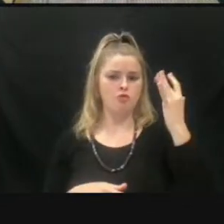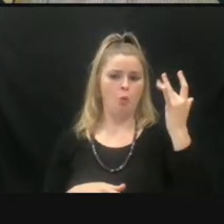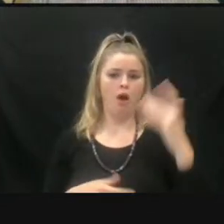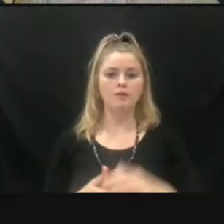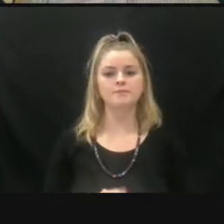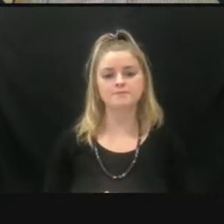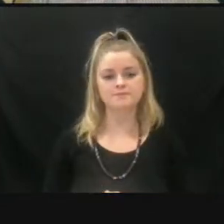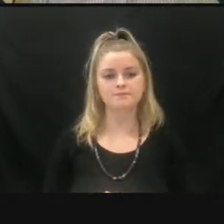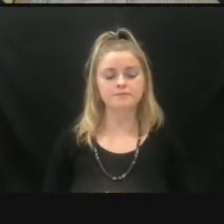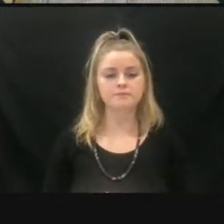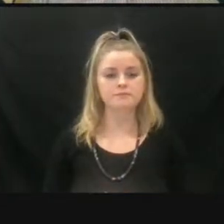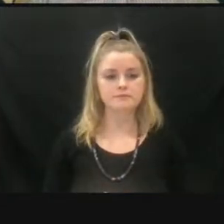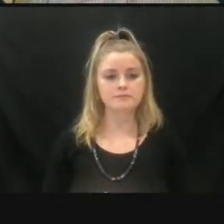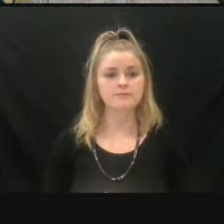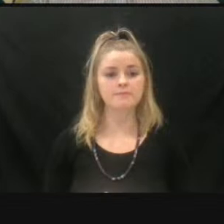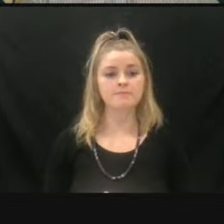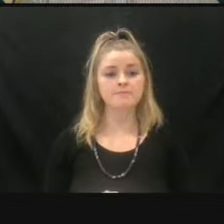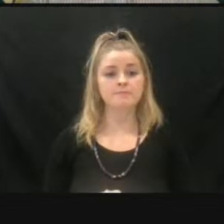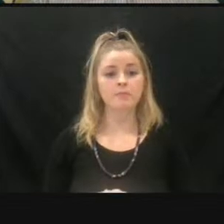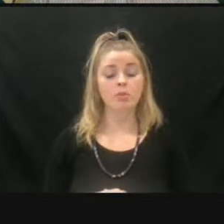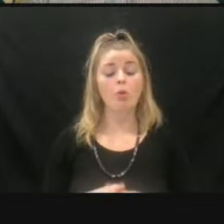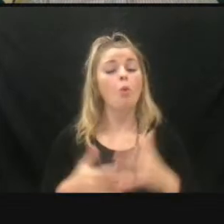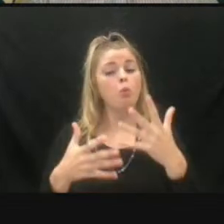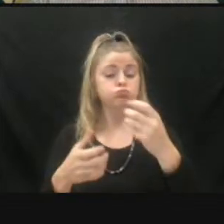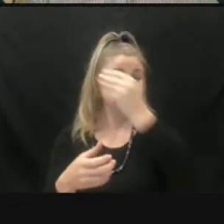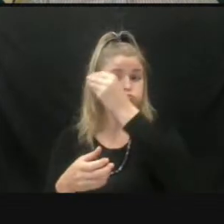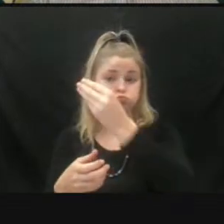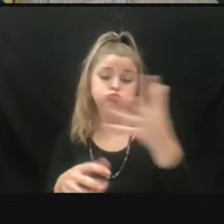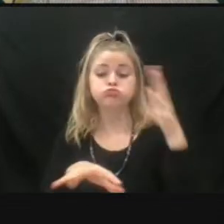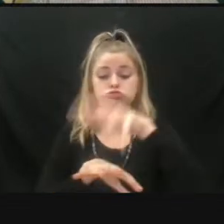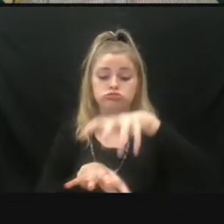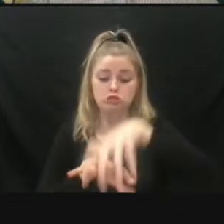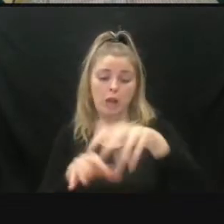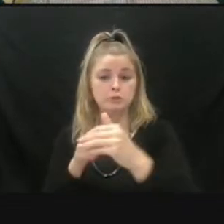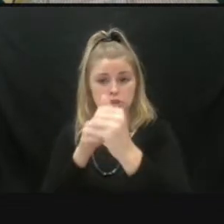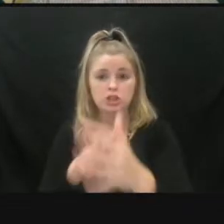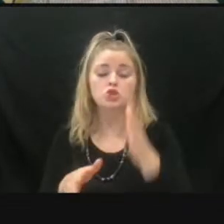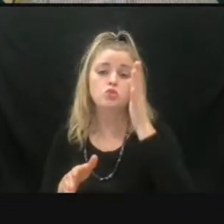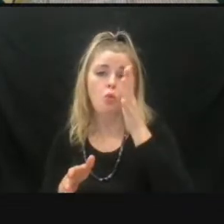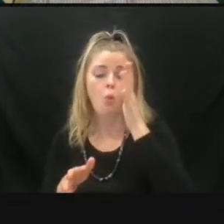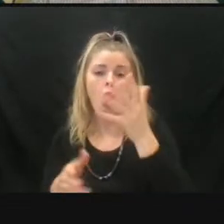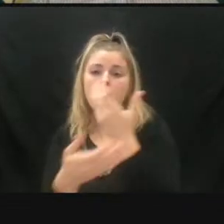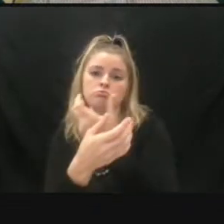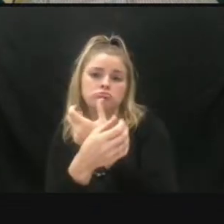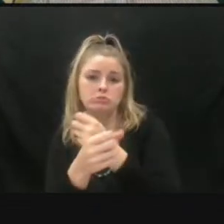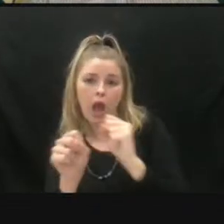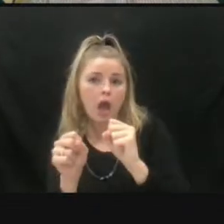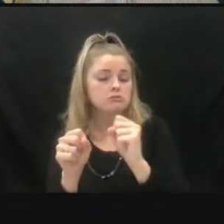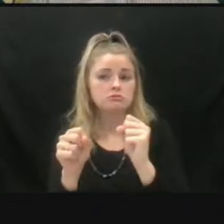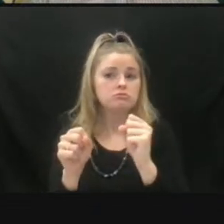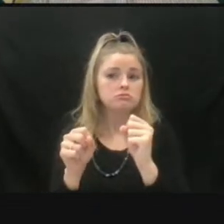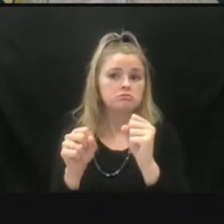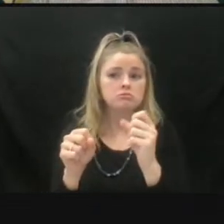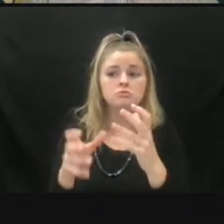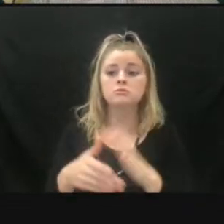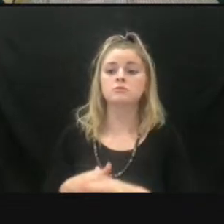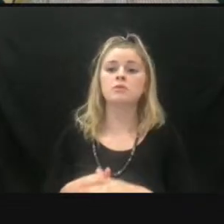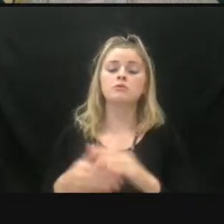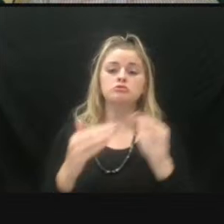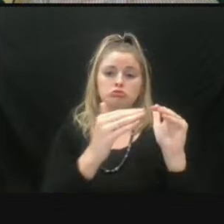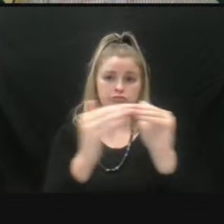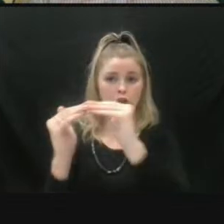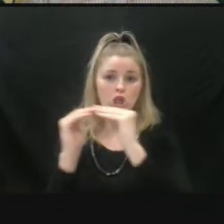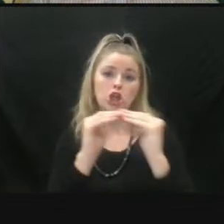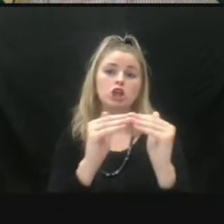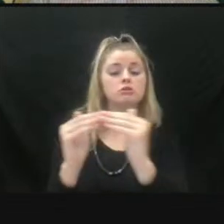Impassioned oratory and the promise of safety in all aspects of the project and in whatever they chose to share, fairness in ensuring that they